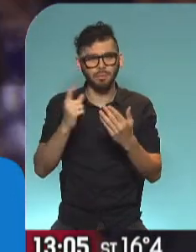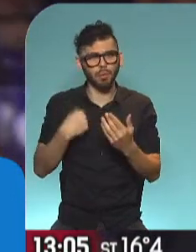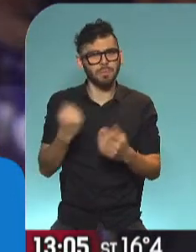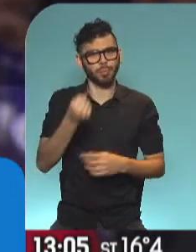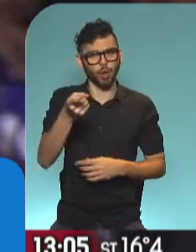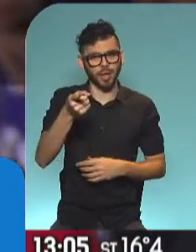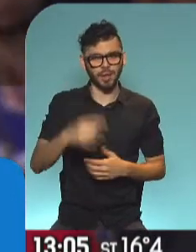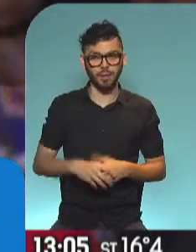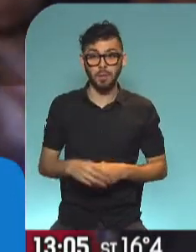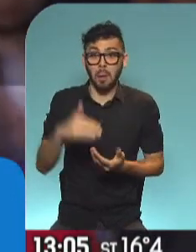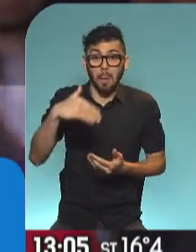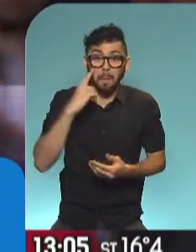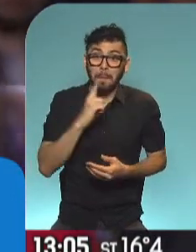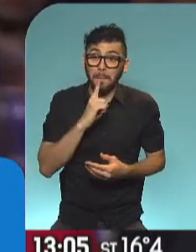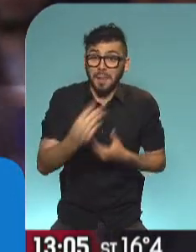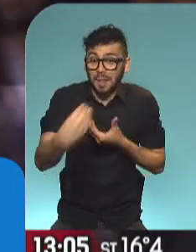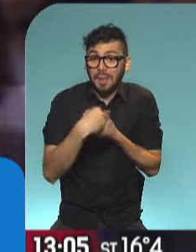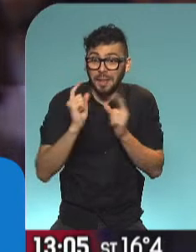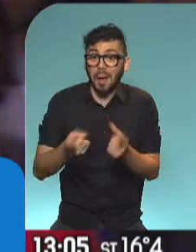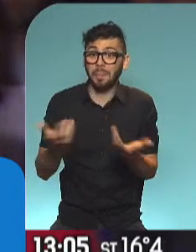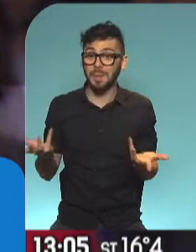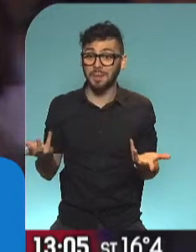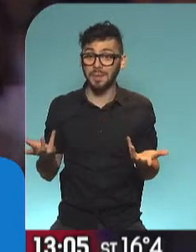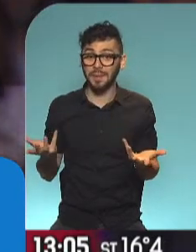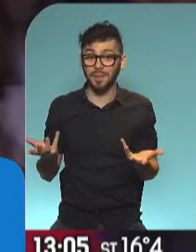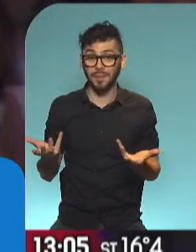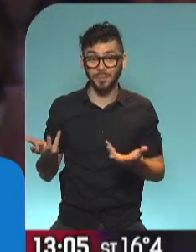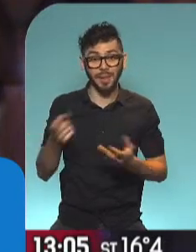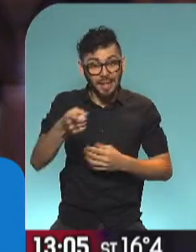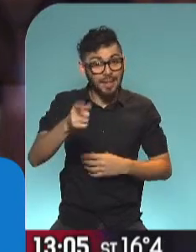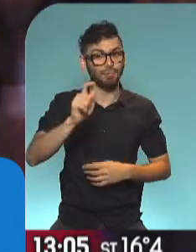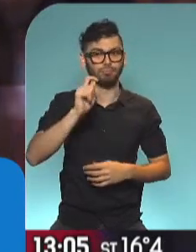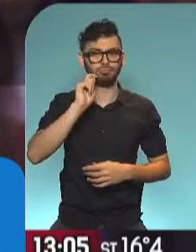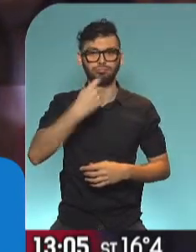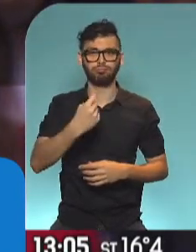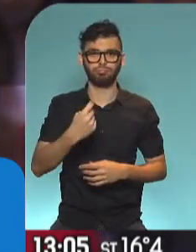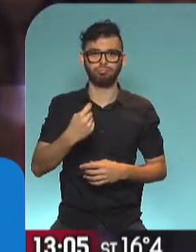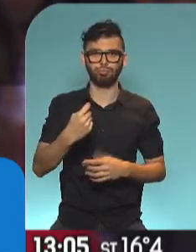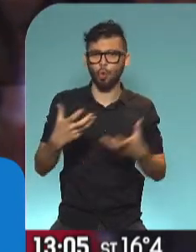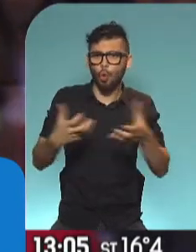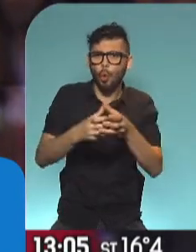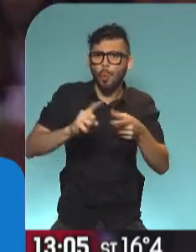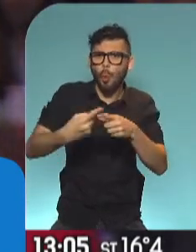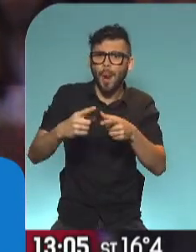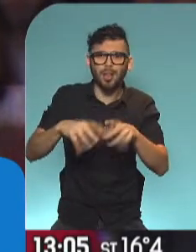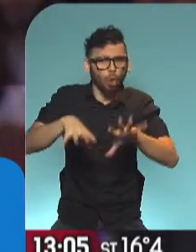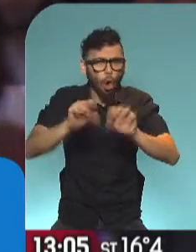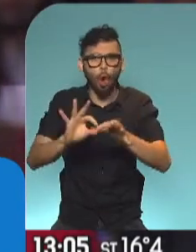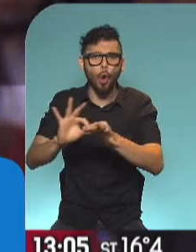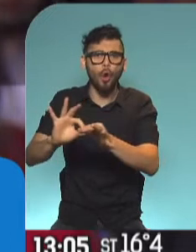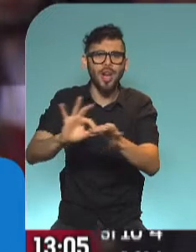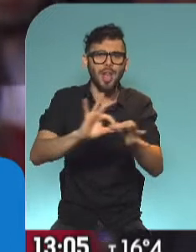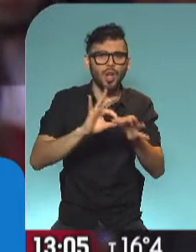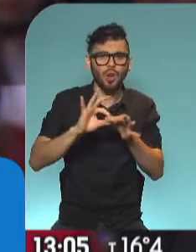board. Even Mitt's on board. No, it's a good thing to see. Having a unified party. Of course, when they did